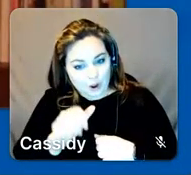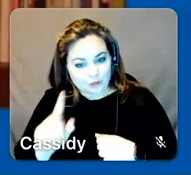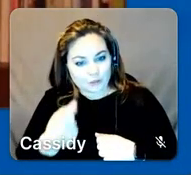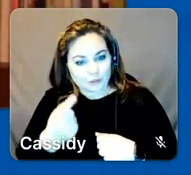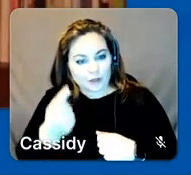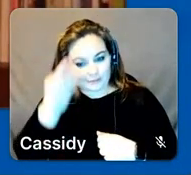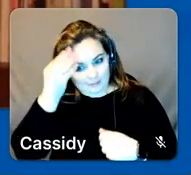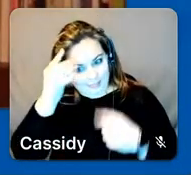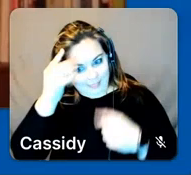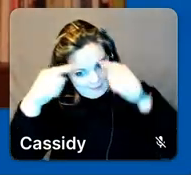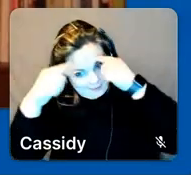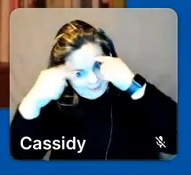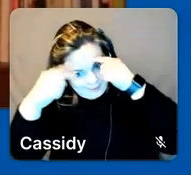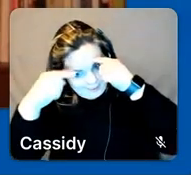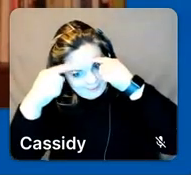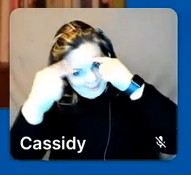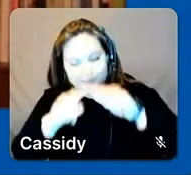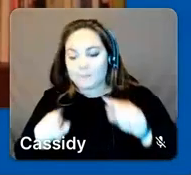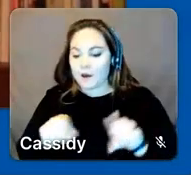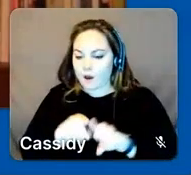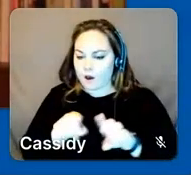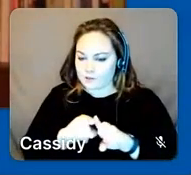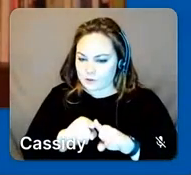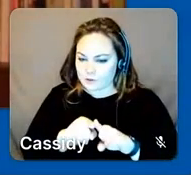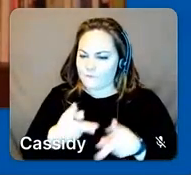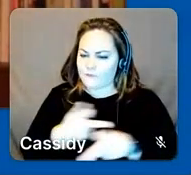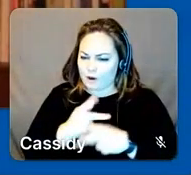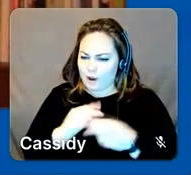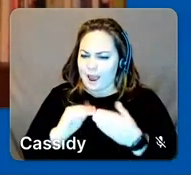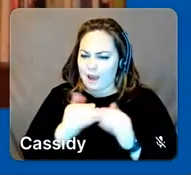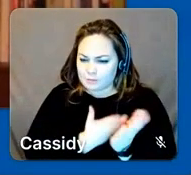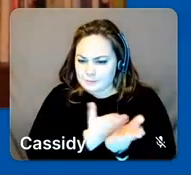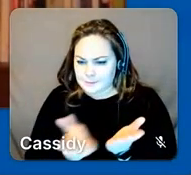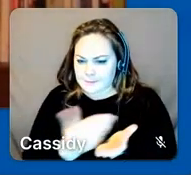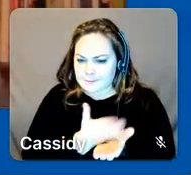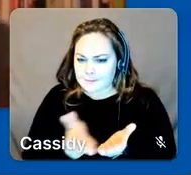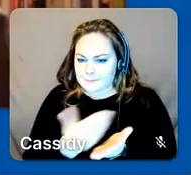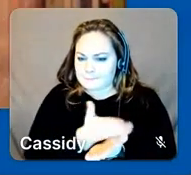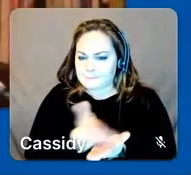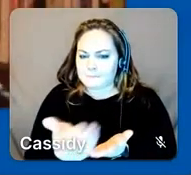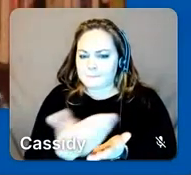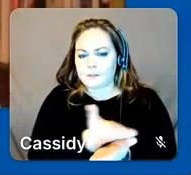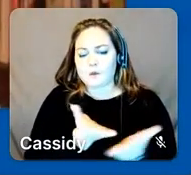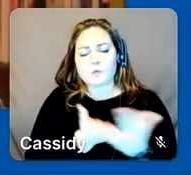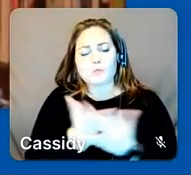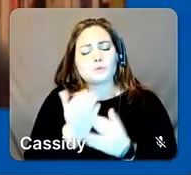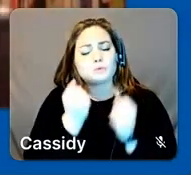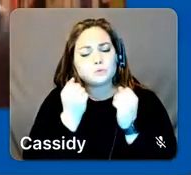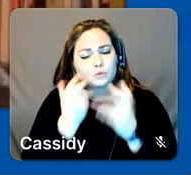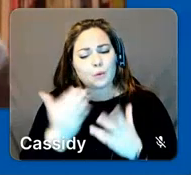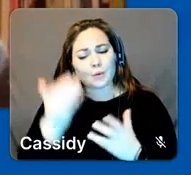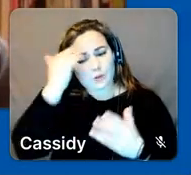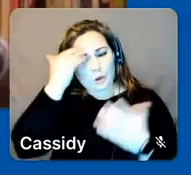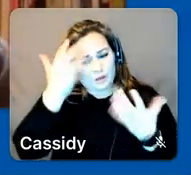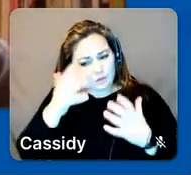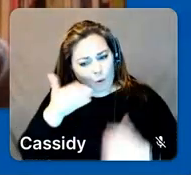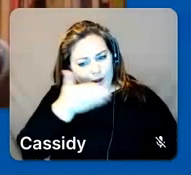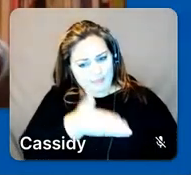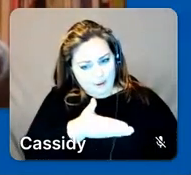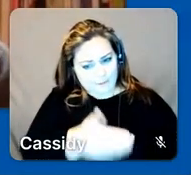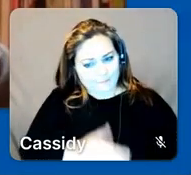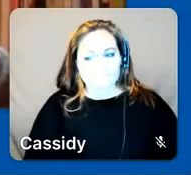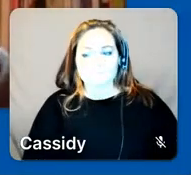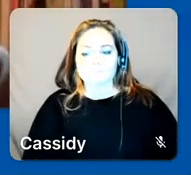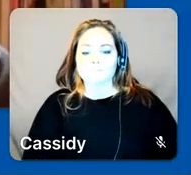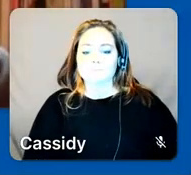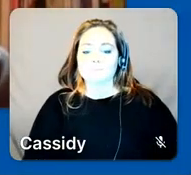in your brain, you also are finding your way through that routing, through that path with all the knowledge of what was there already. It's